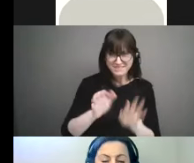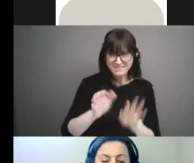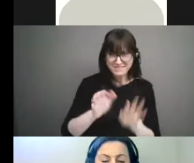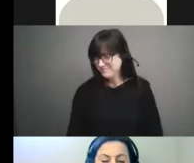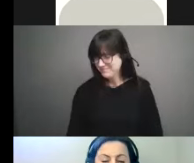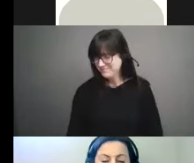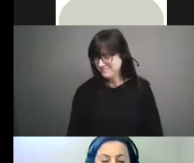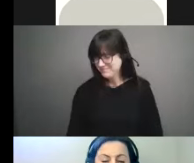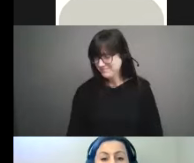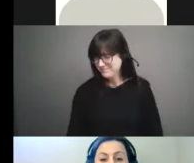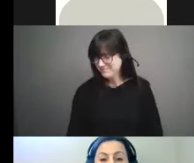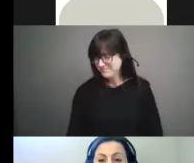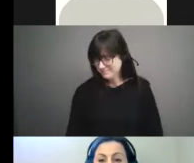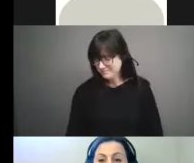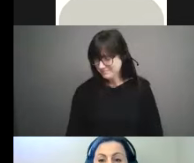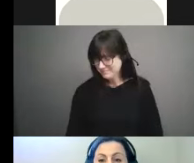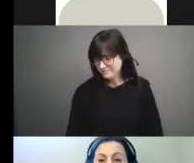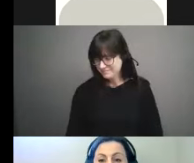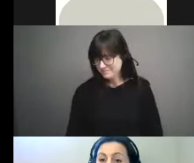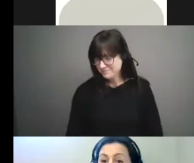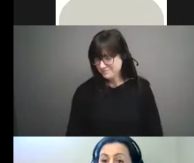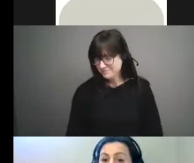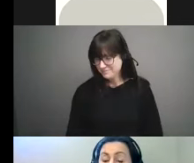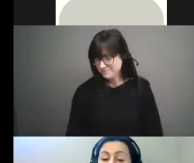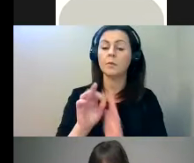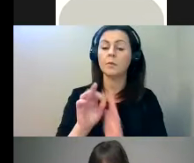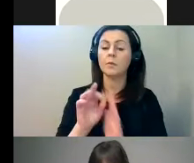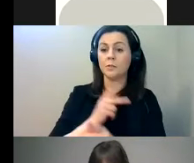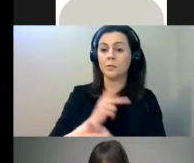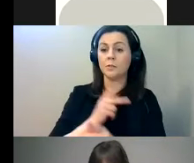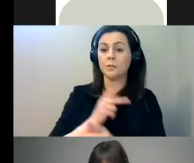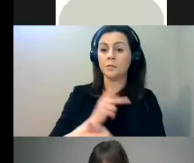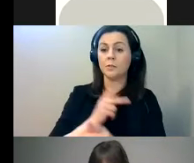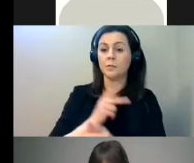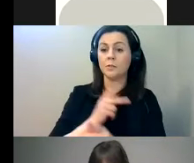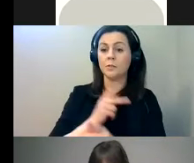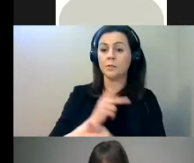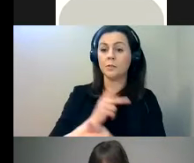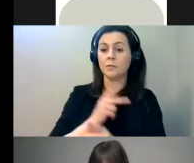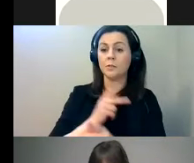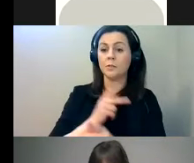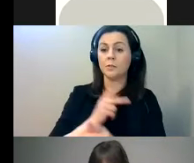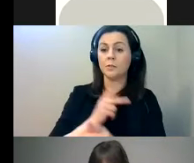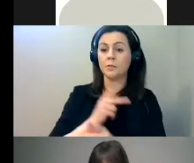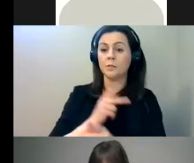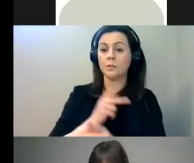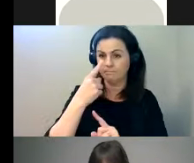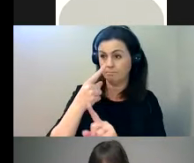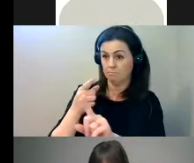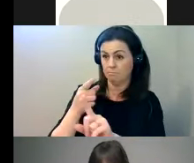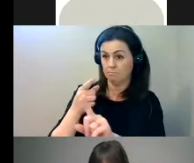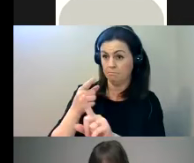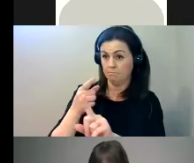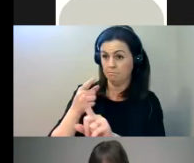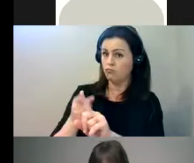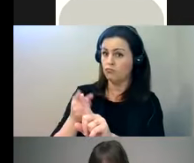the criteria for appointing a personal care attorney, one would have to understand whether the proposed attorney has a